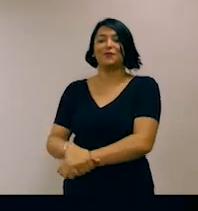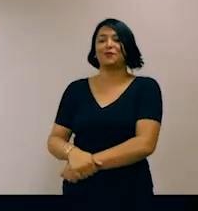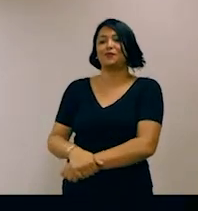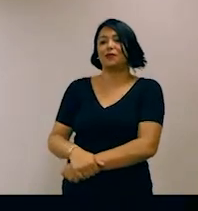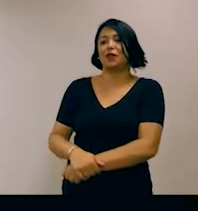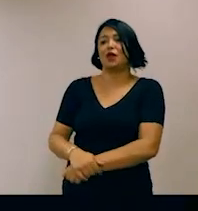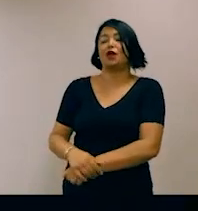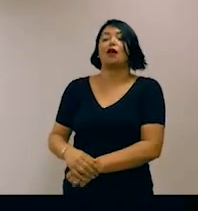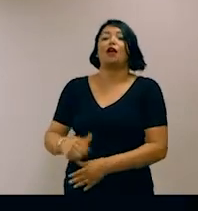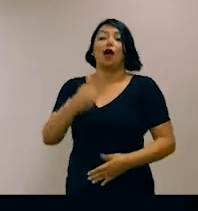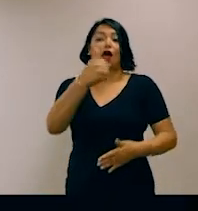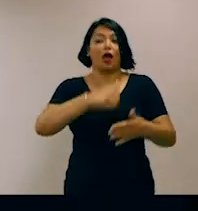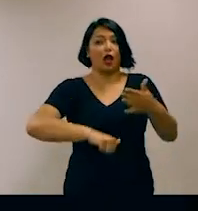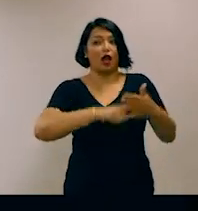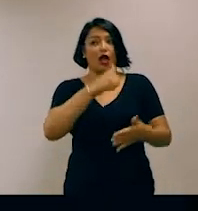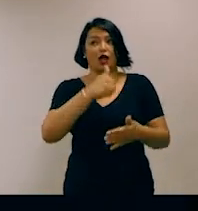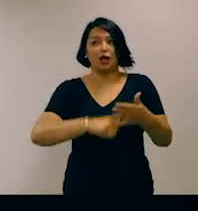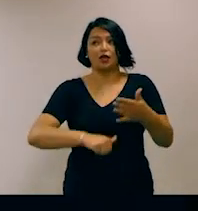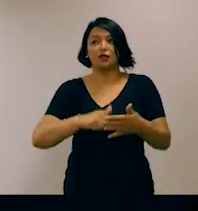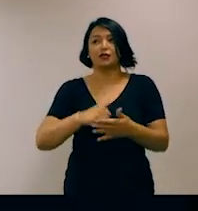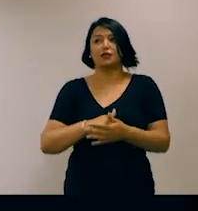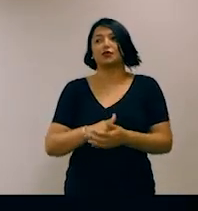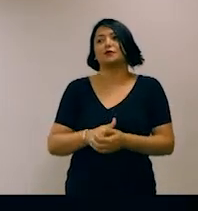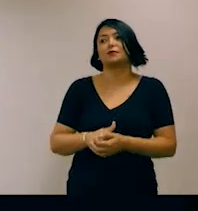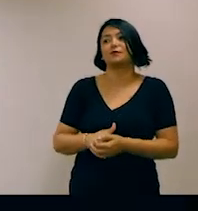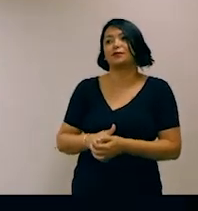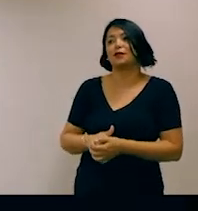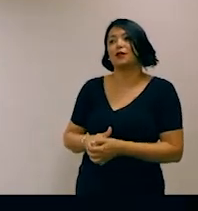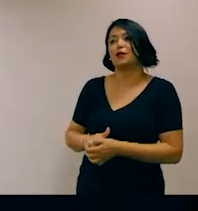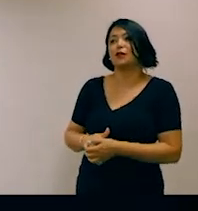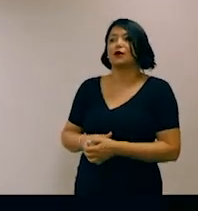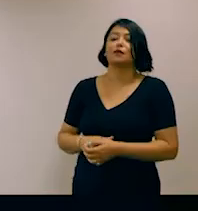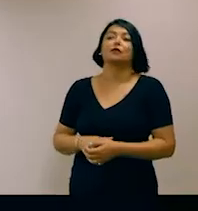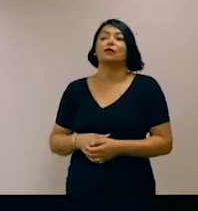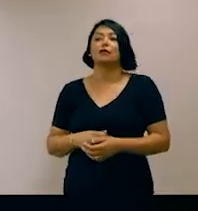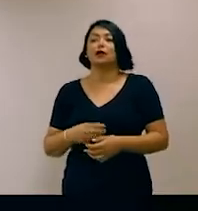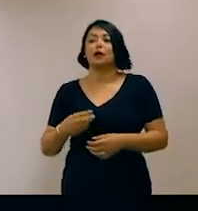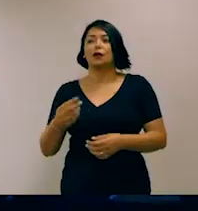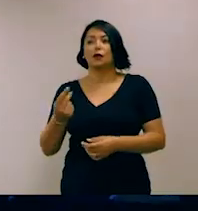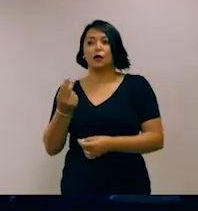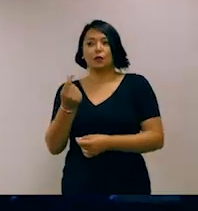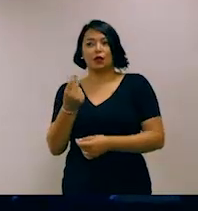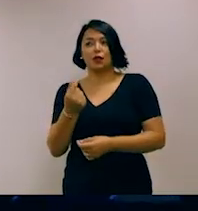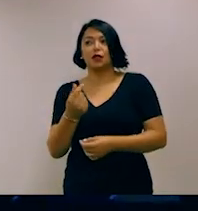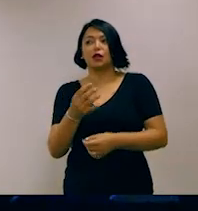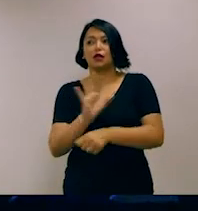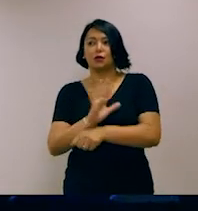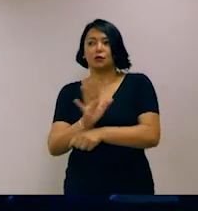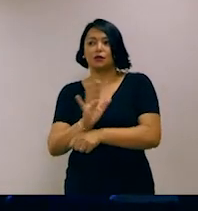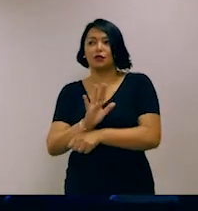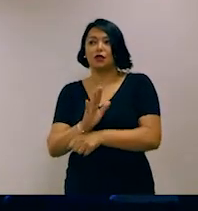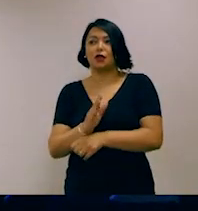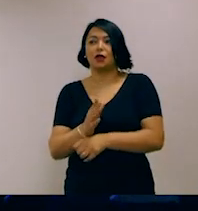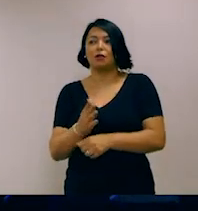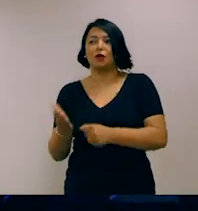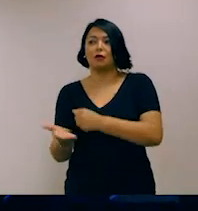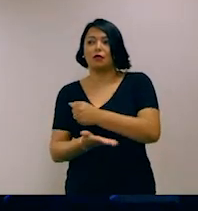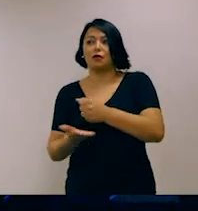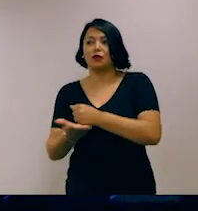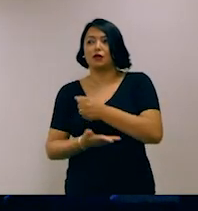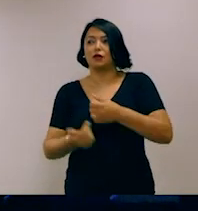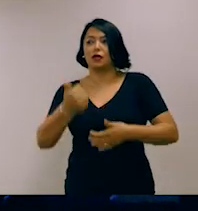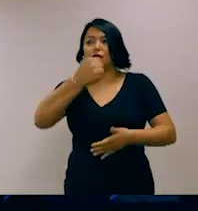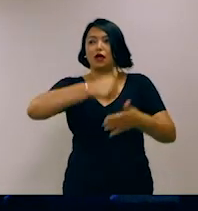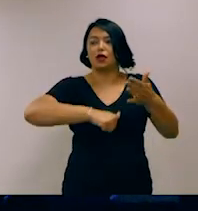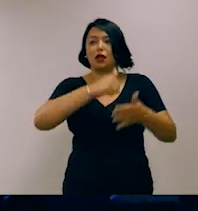National Cinema Agency, and his presentation is going to be Box Office Predictive Analysis Based on